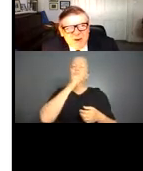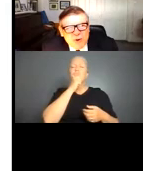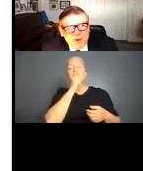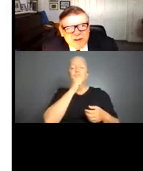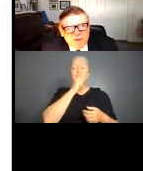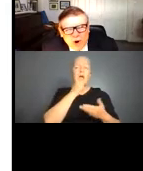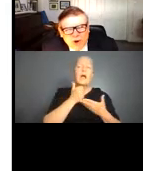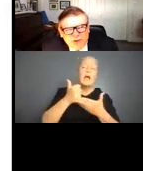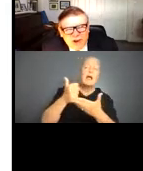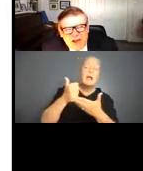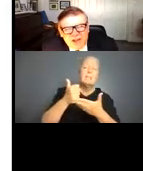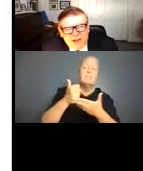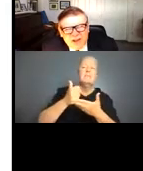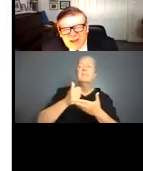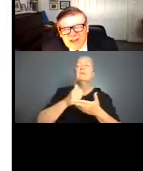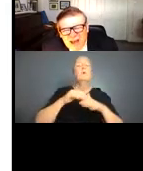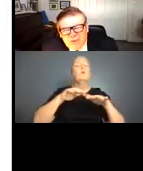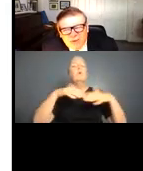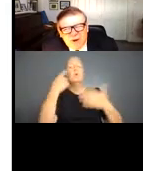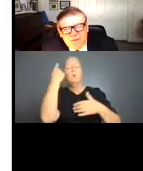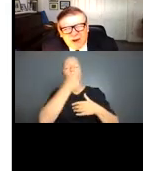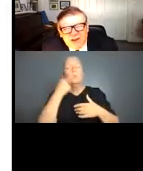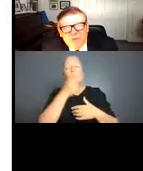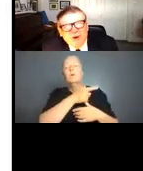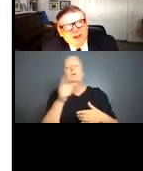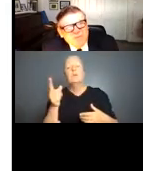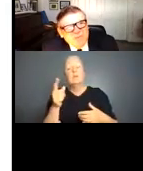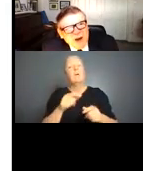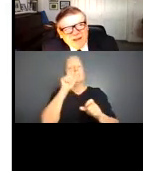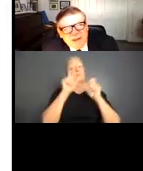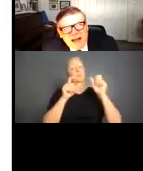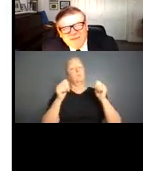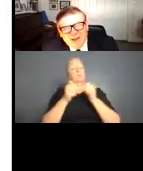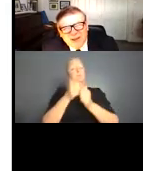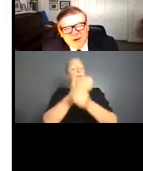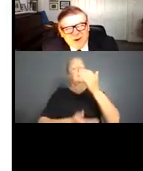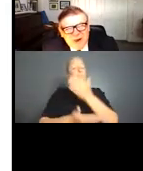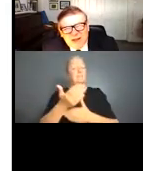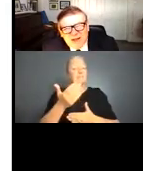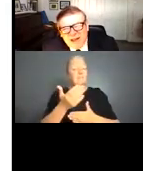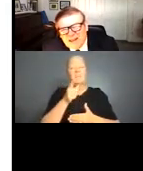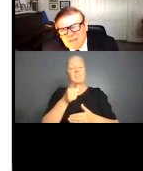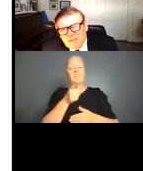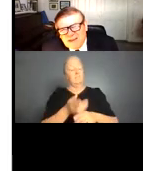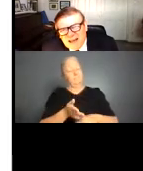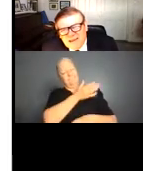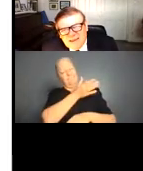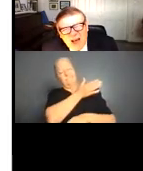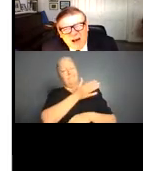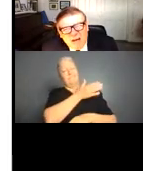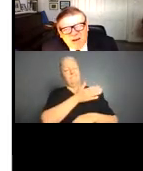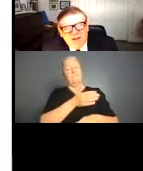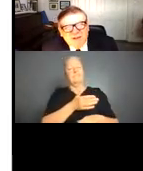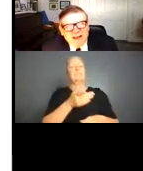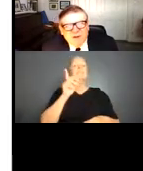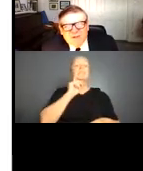nearly always was that the disabled person went to the back of the queue. So I think some of the deaths